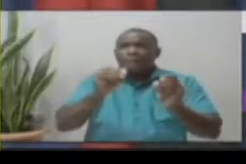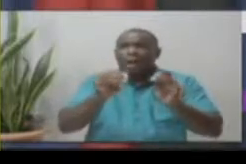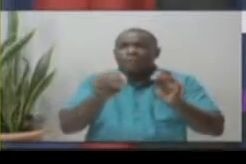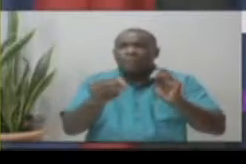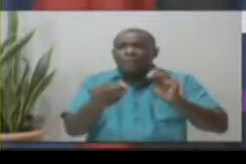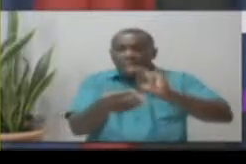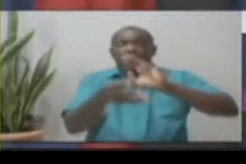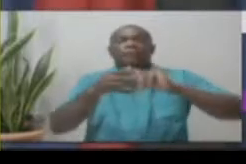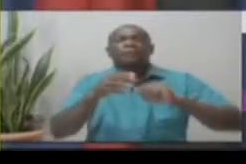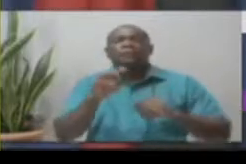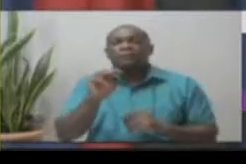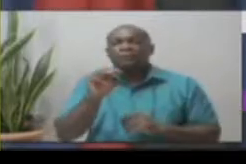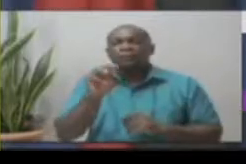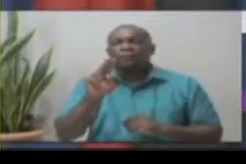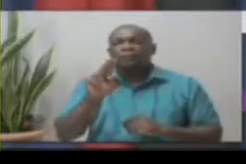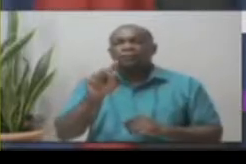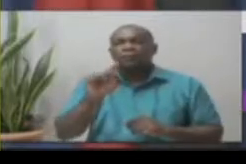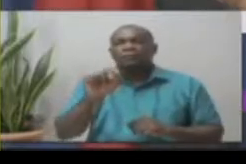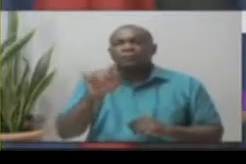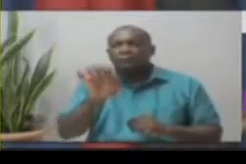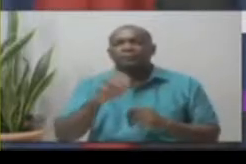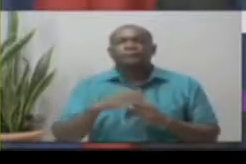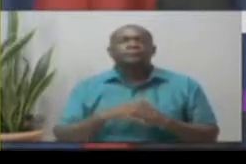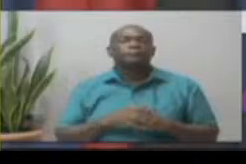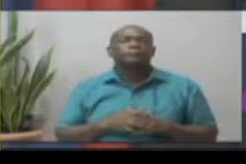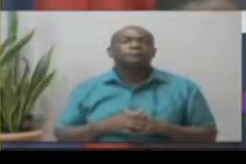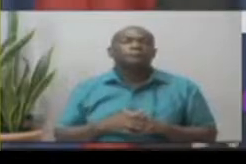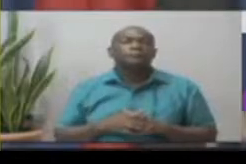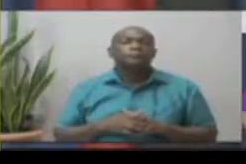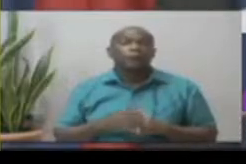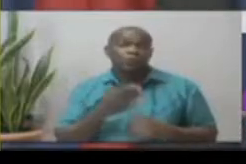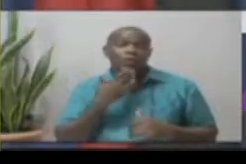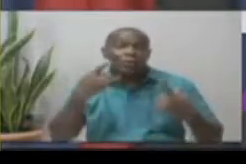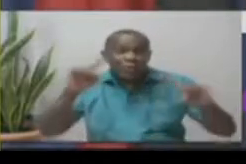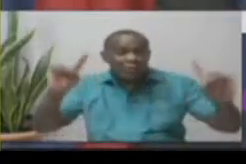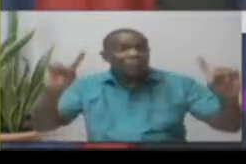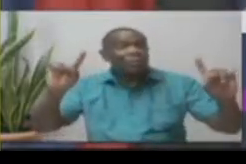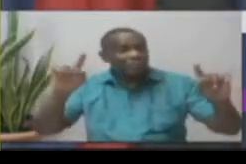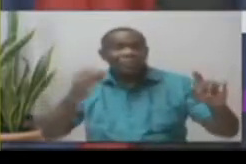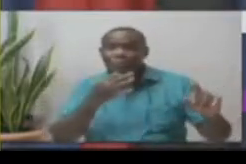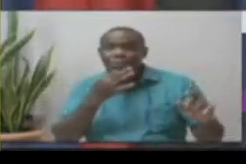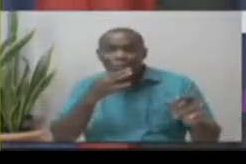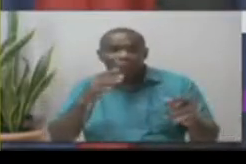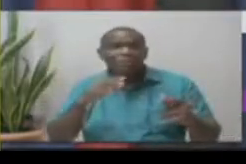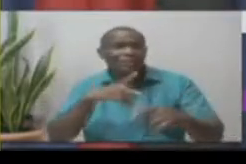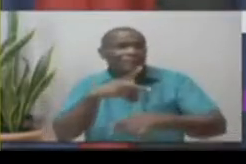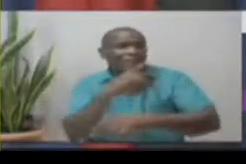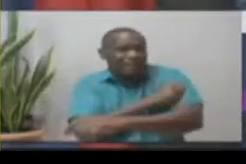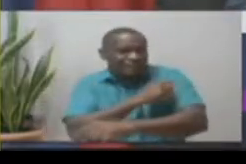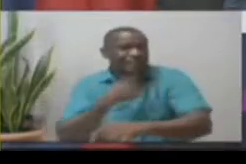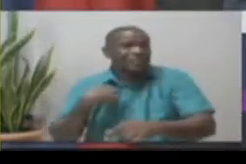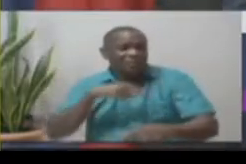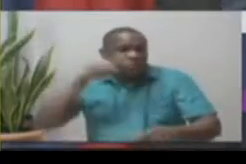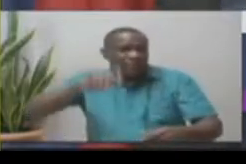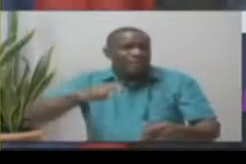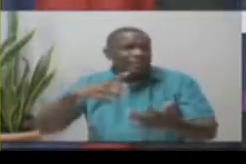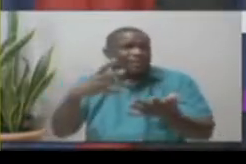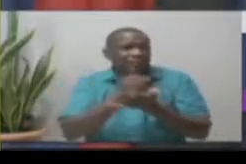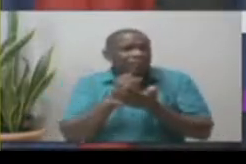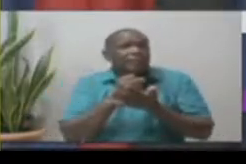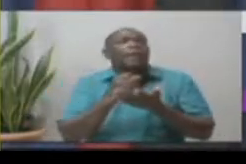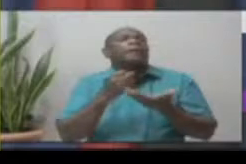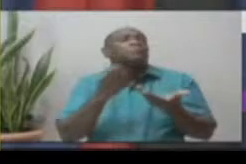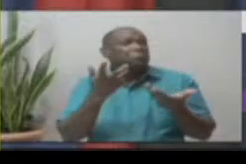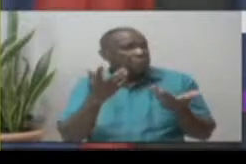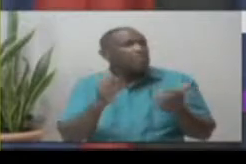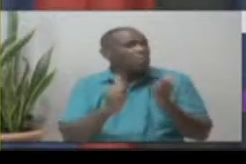that. It's good news that we are getting that most of the vaccines, or all the vaccines, are in fact responding well to